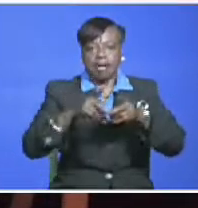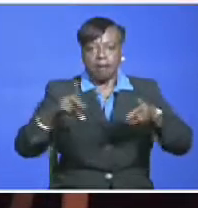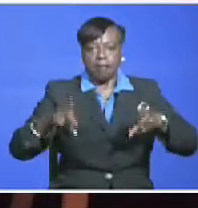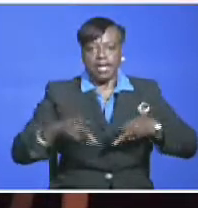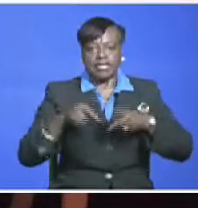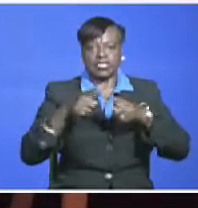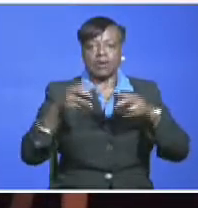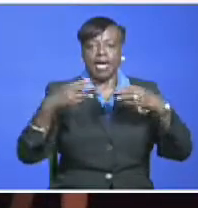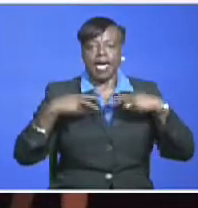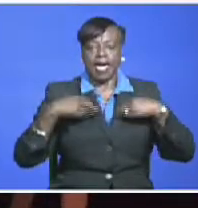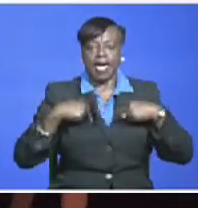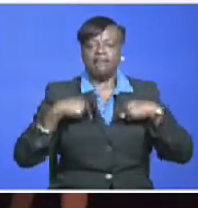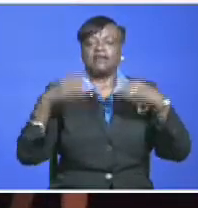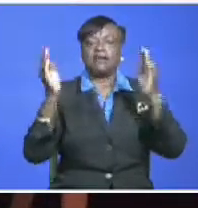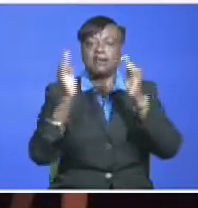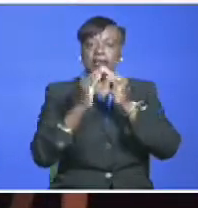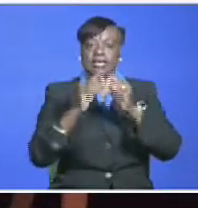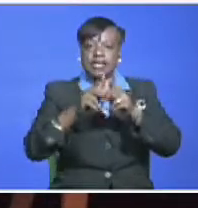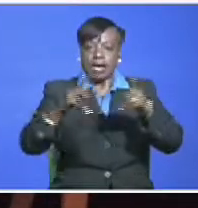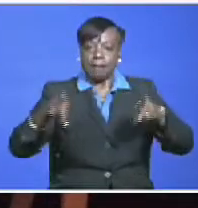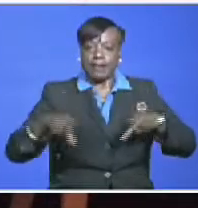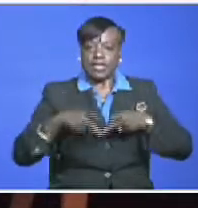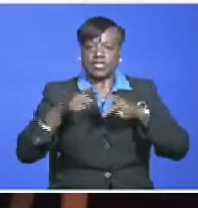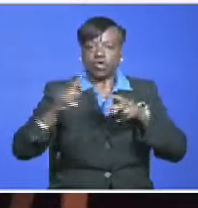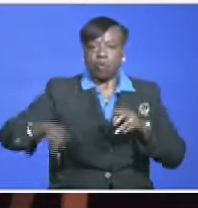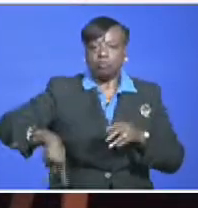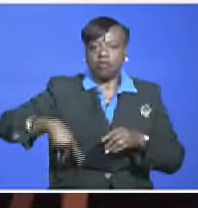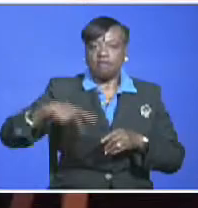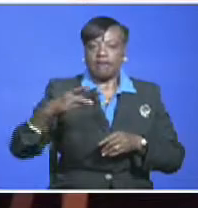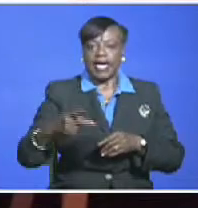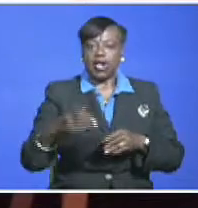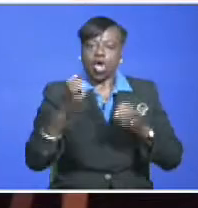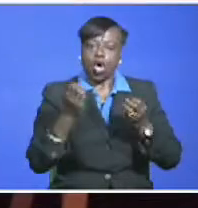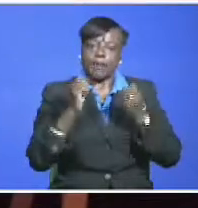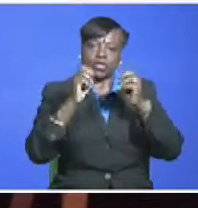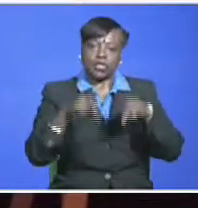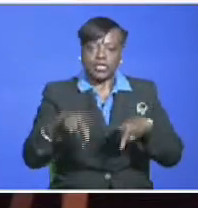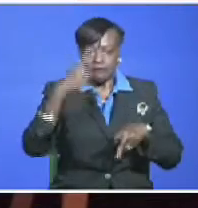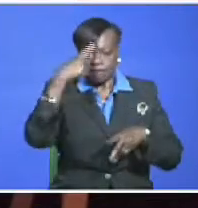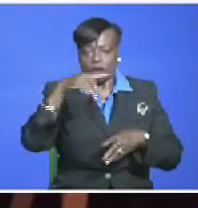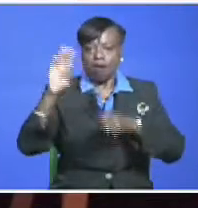conferences, to look at a place to provide opportunities for Bahamians, really.